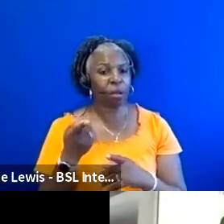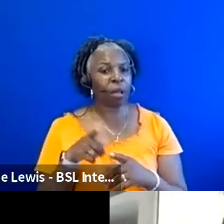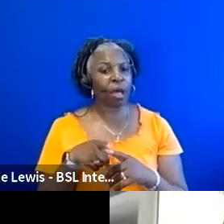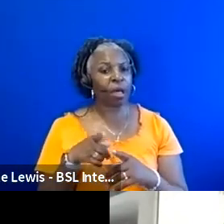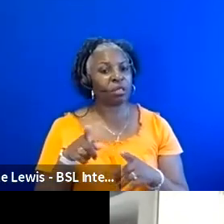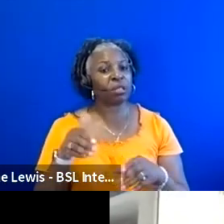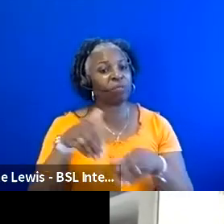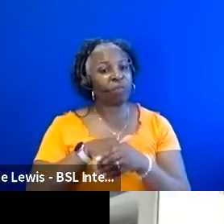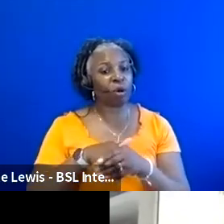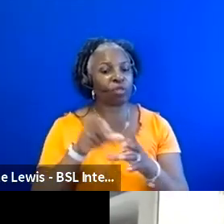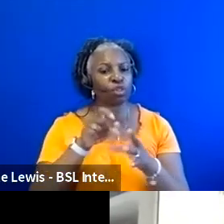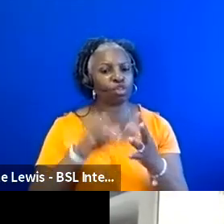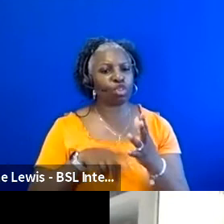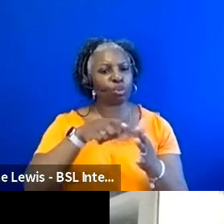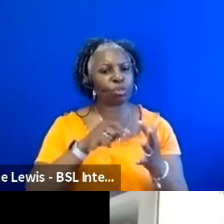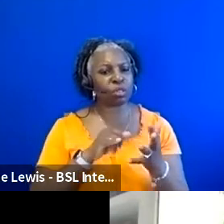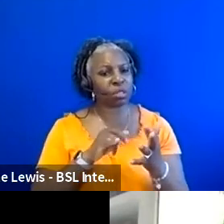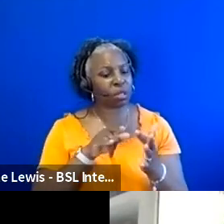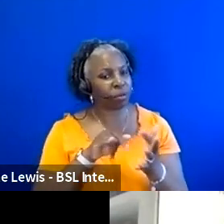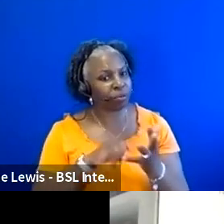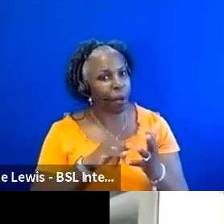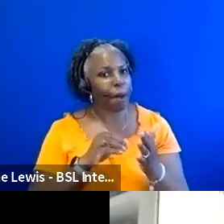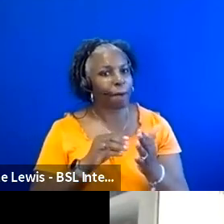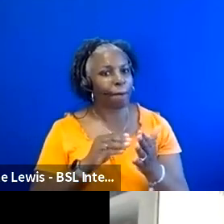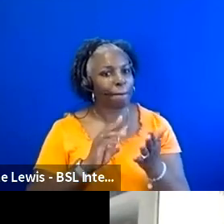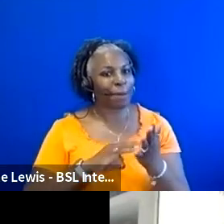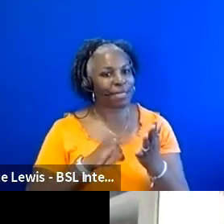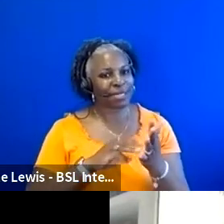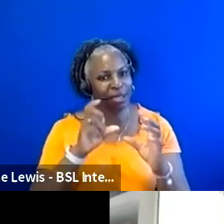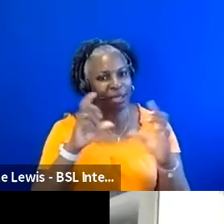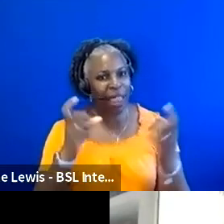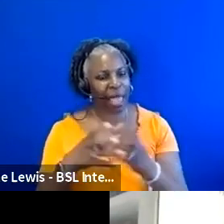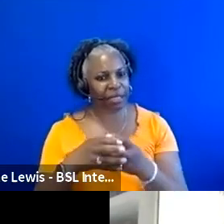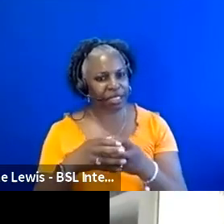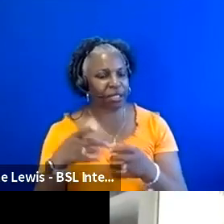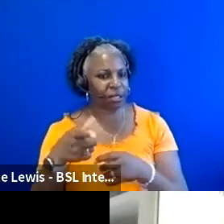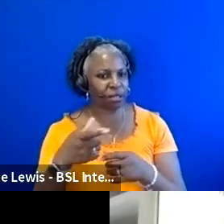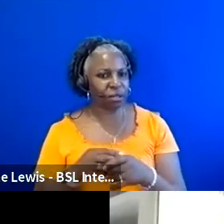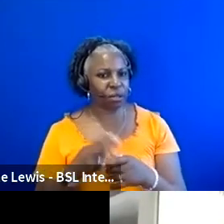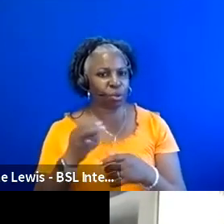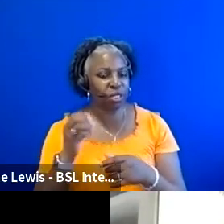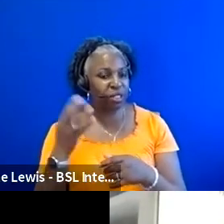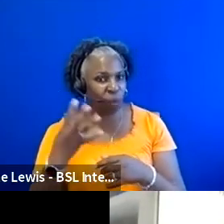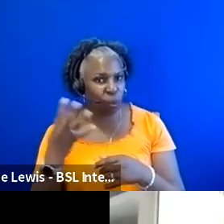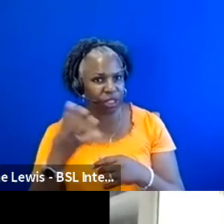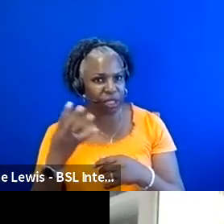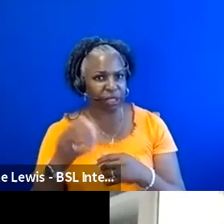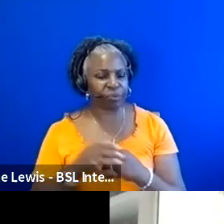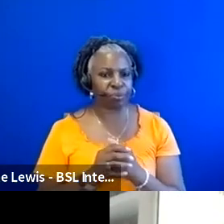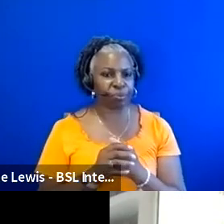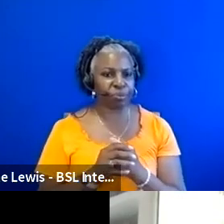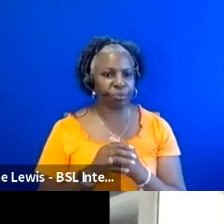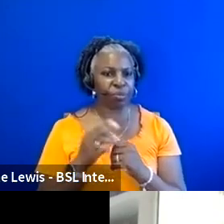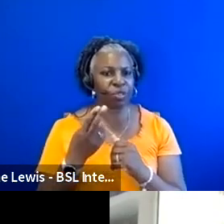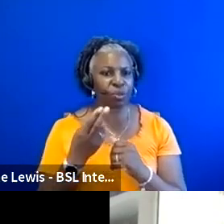in 2015. She has finished her diploma in photography from the Danish School of Media and Journalism in 2018, and